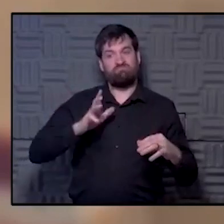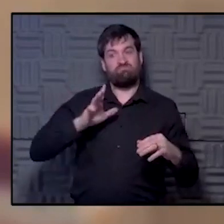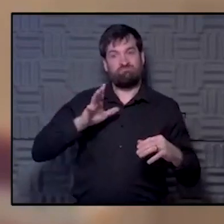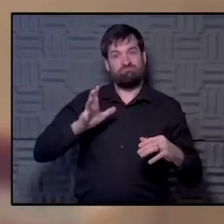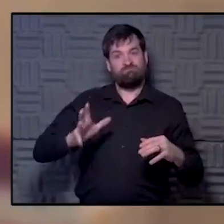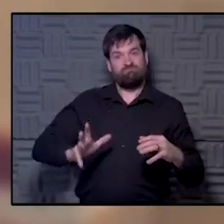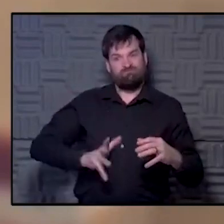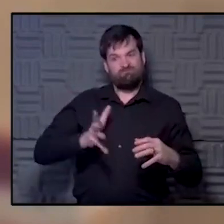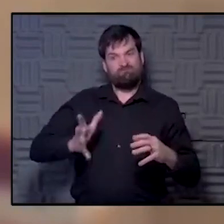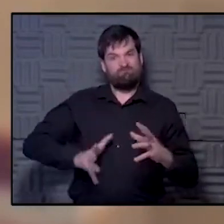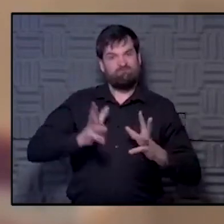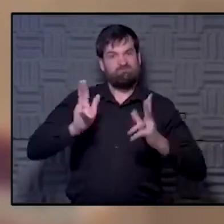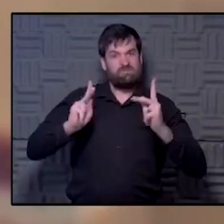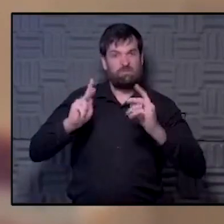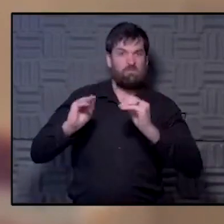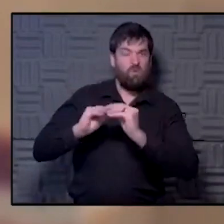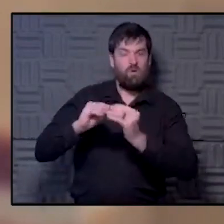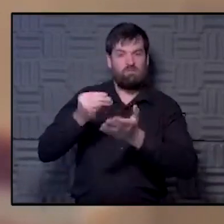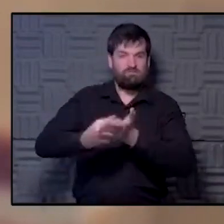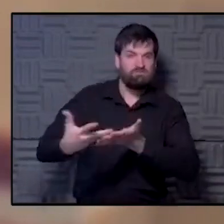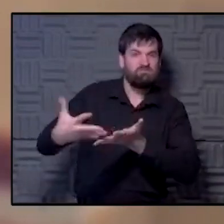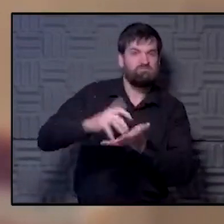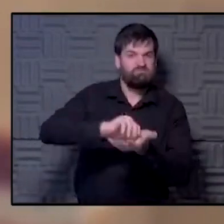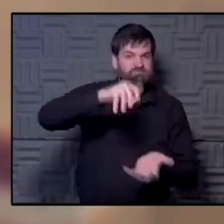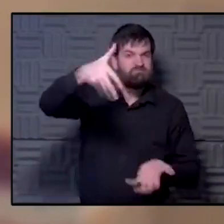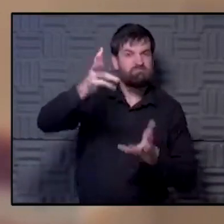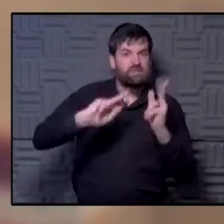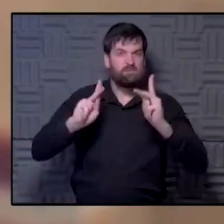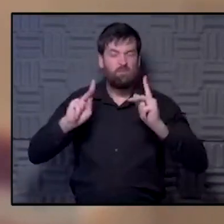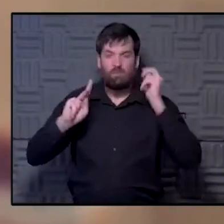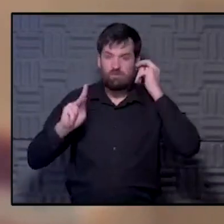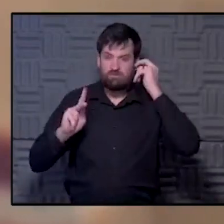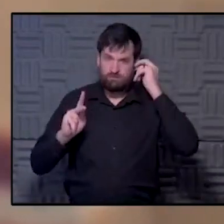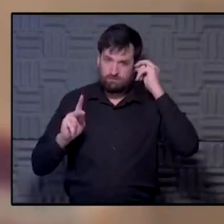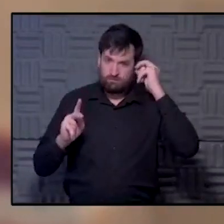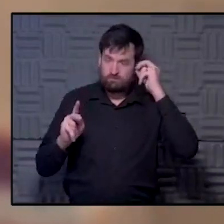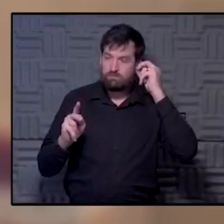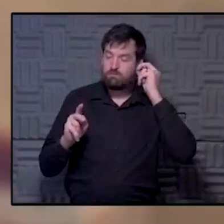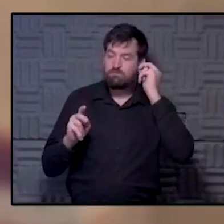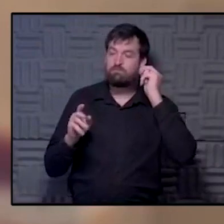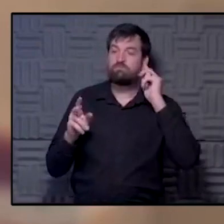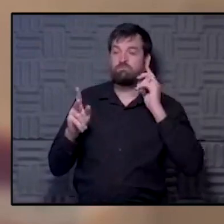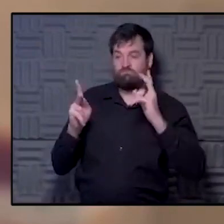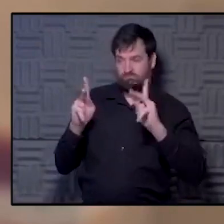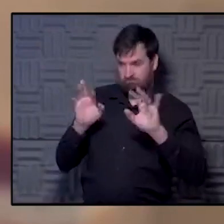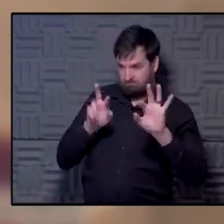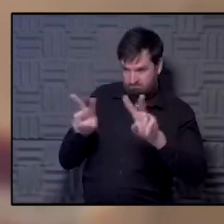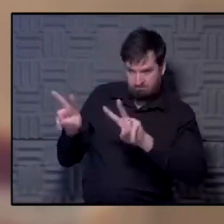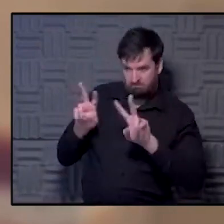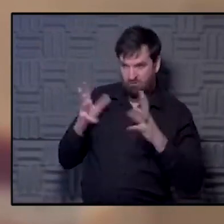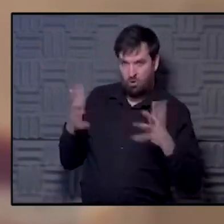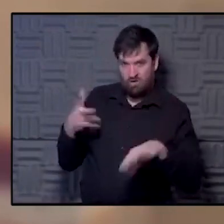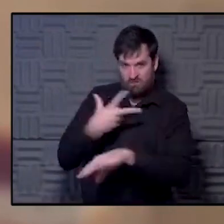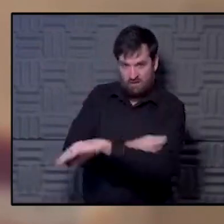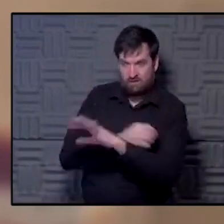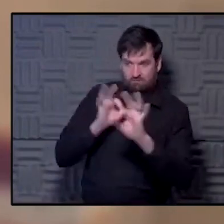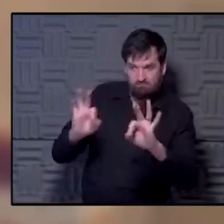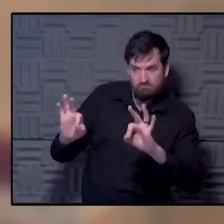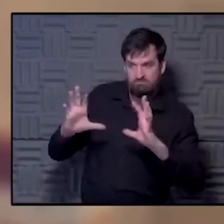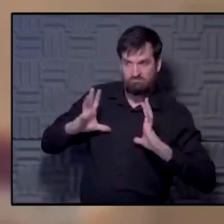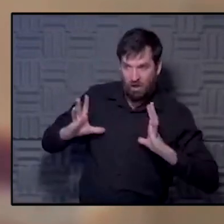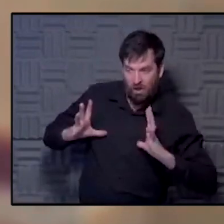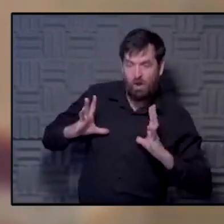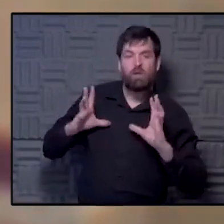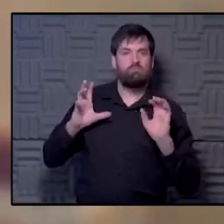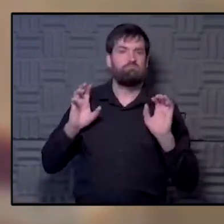first. And so we can look at how they're doing, and we can see that they're okay, and we can know that we'll likely be okay as